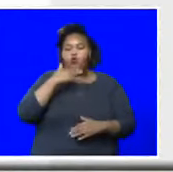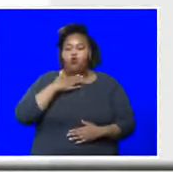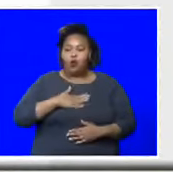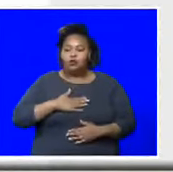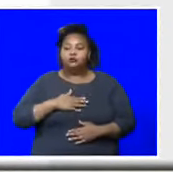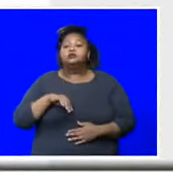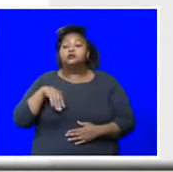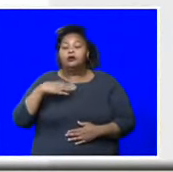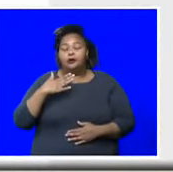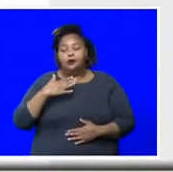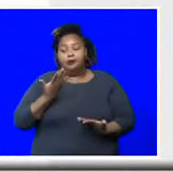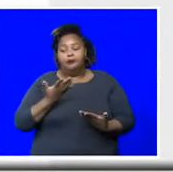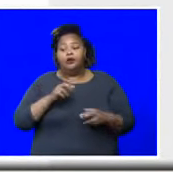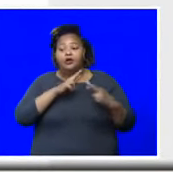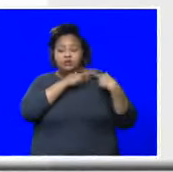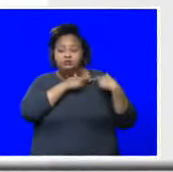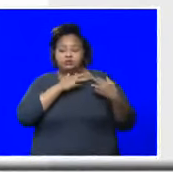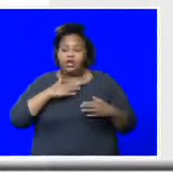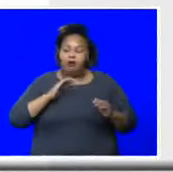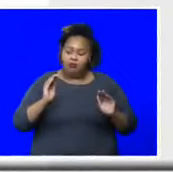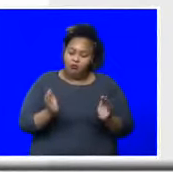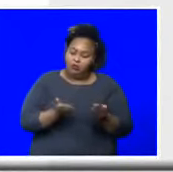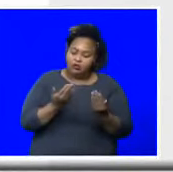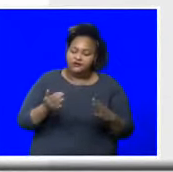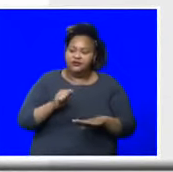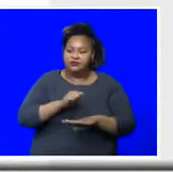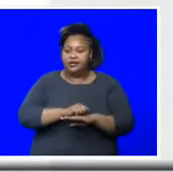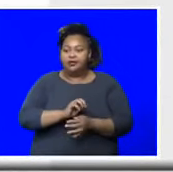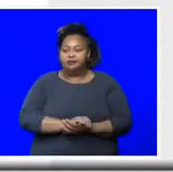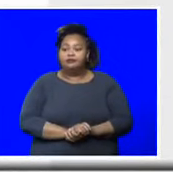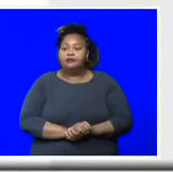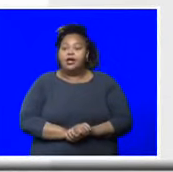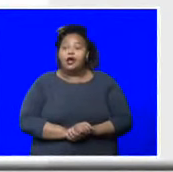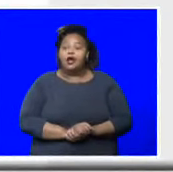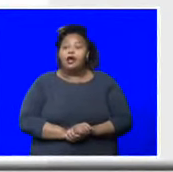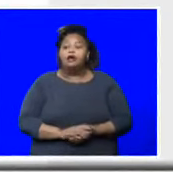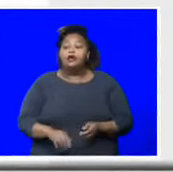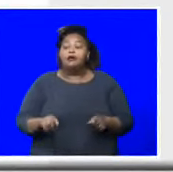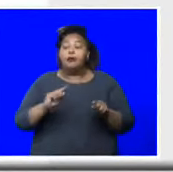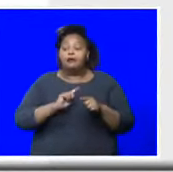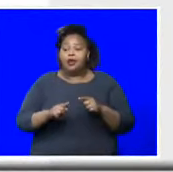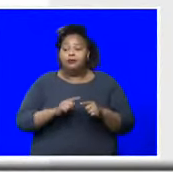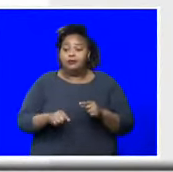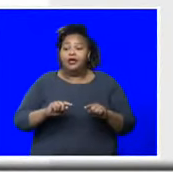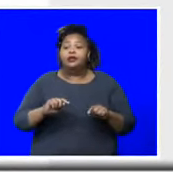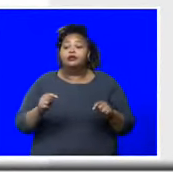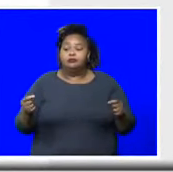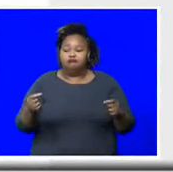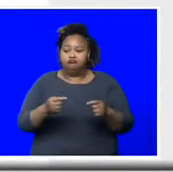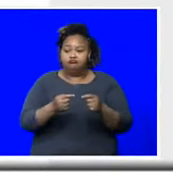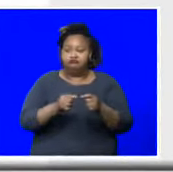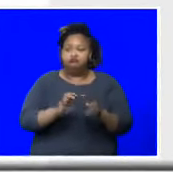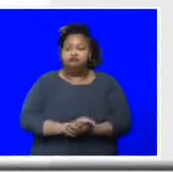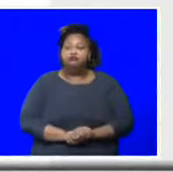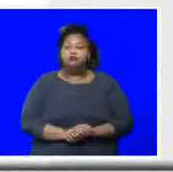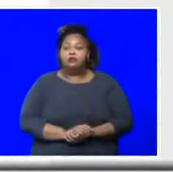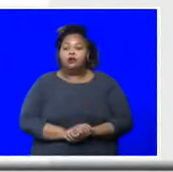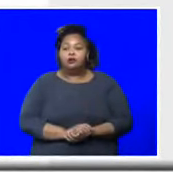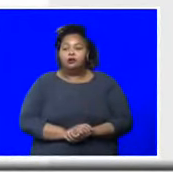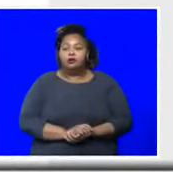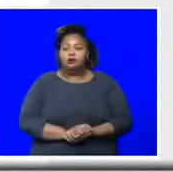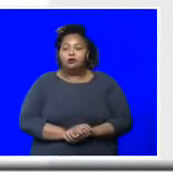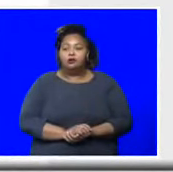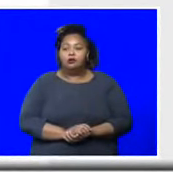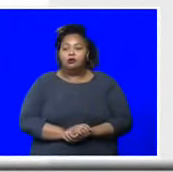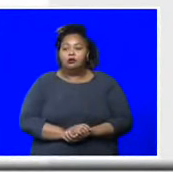them. Kule midlalo lemine leselele nayo iqembu letinyosi liselele iThabankulu Kelis, Manzini Wanderers, Monani Pirates kanye neThambo